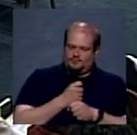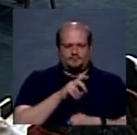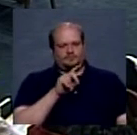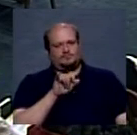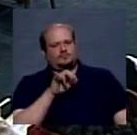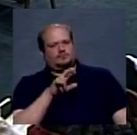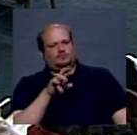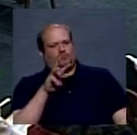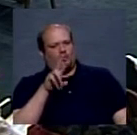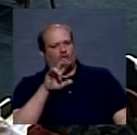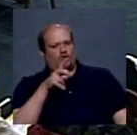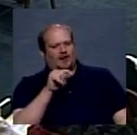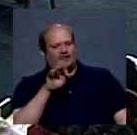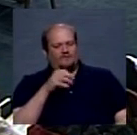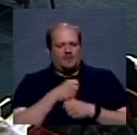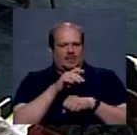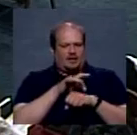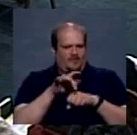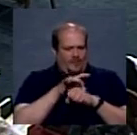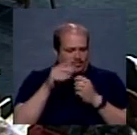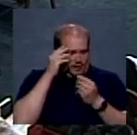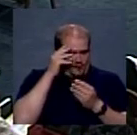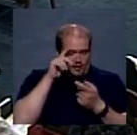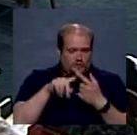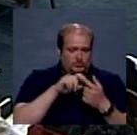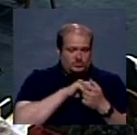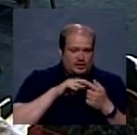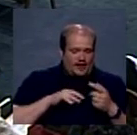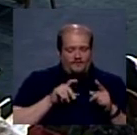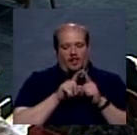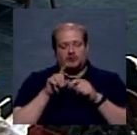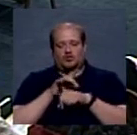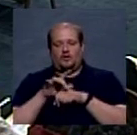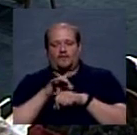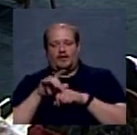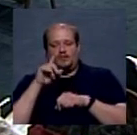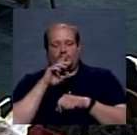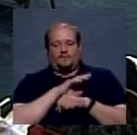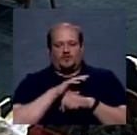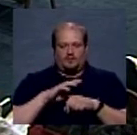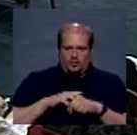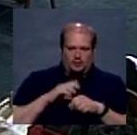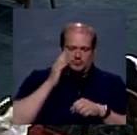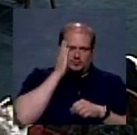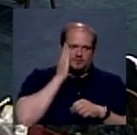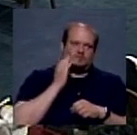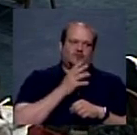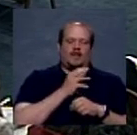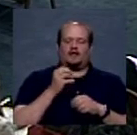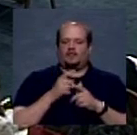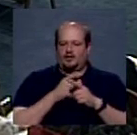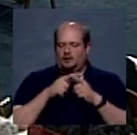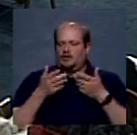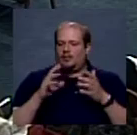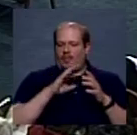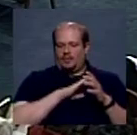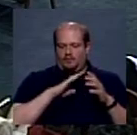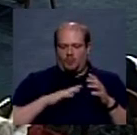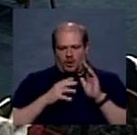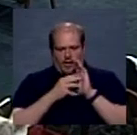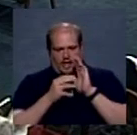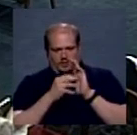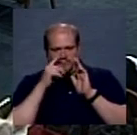your information available to staff and perhaps also make it available to the board. Pass that to the manager. And let the board have a copy of this as